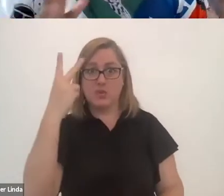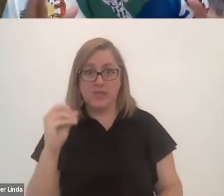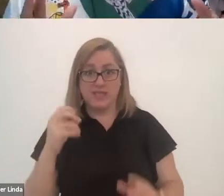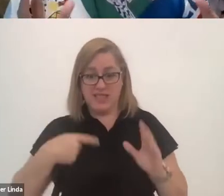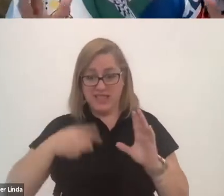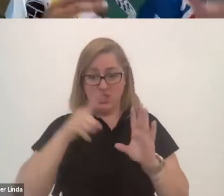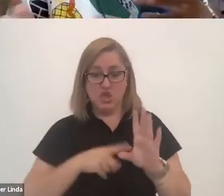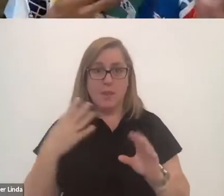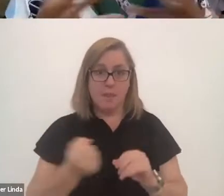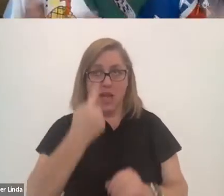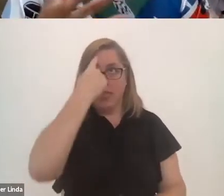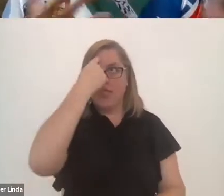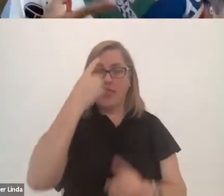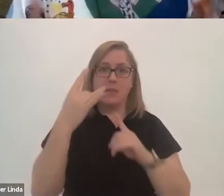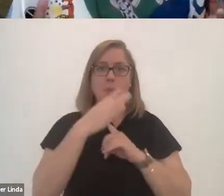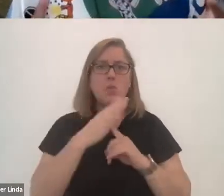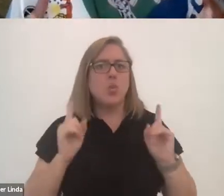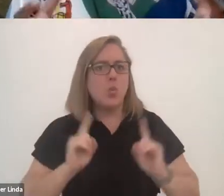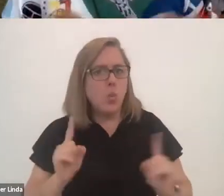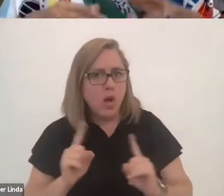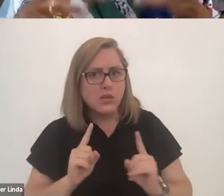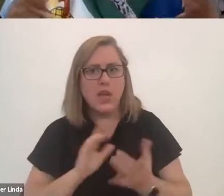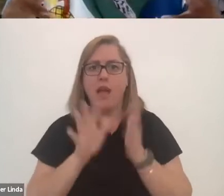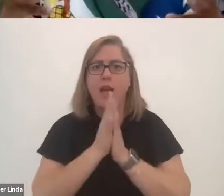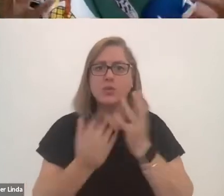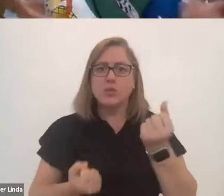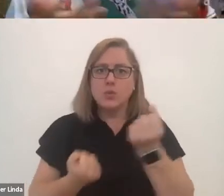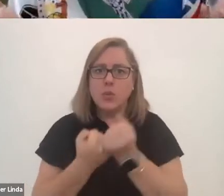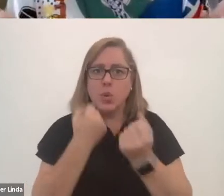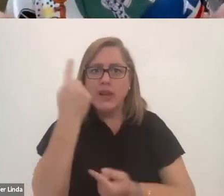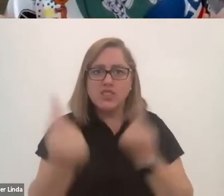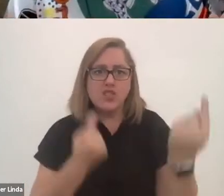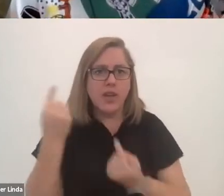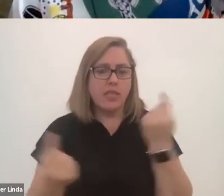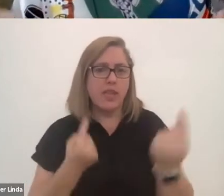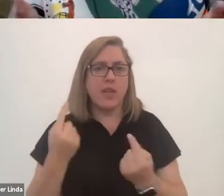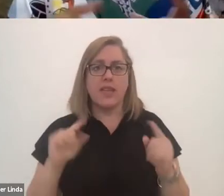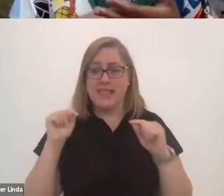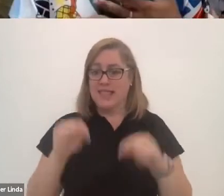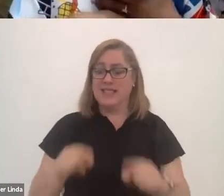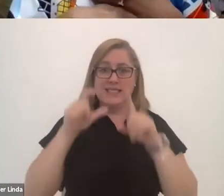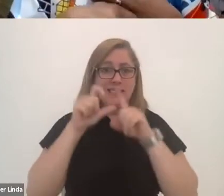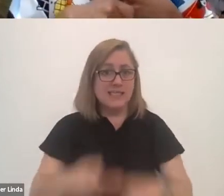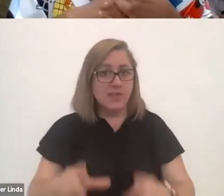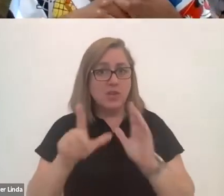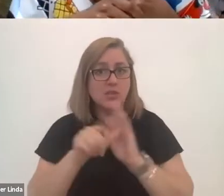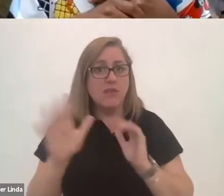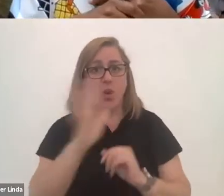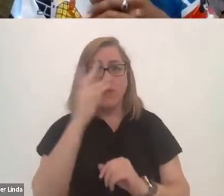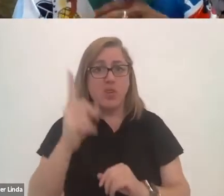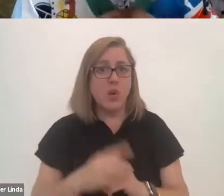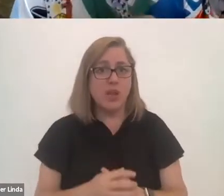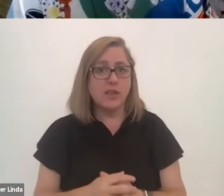and what is community and how do we kind of support each other through what is essentially a trying time for everyone. I think